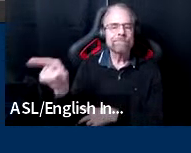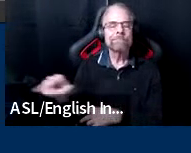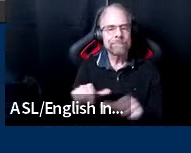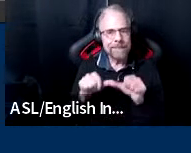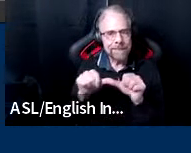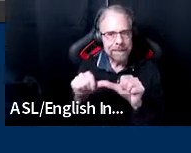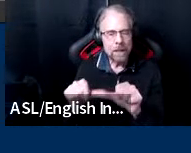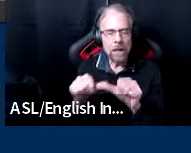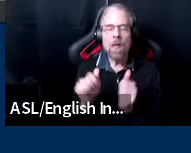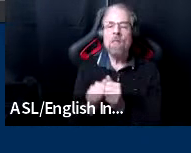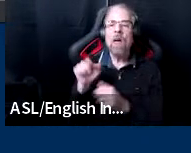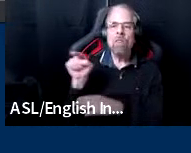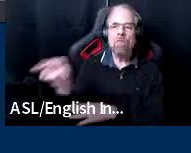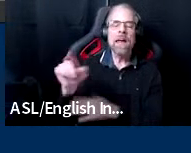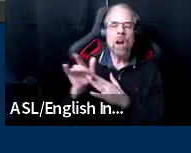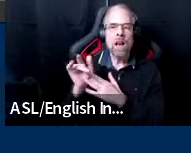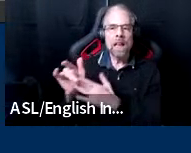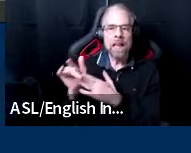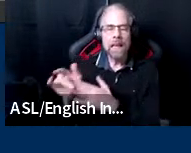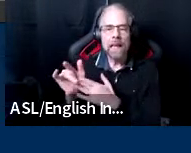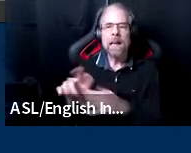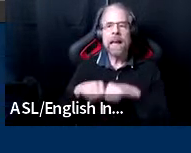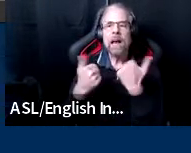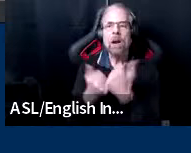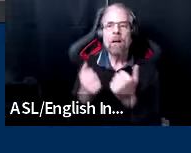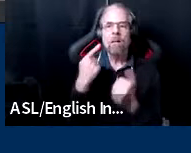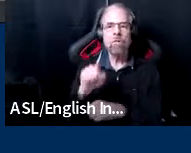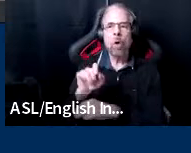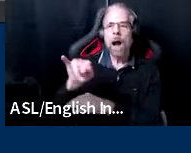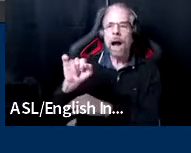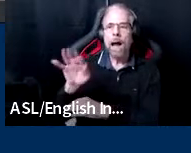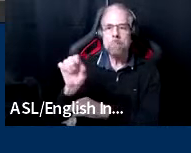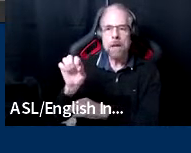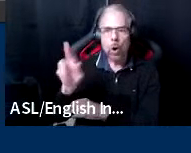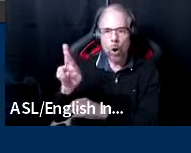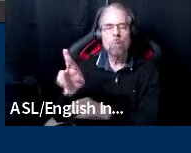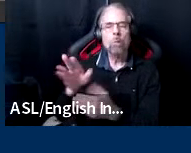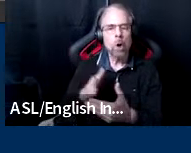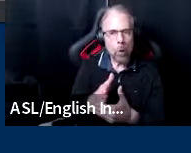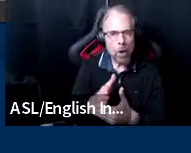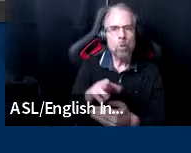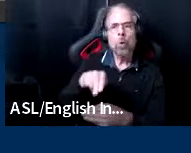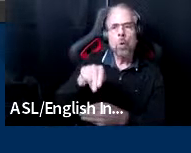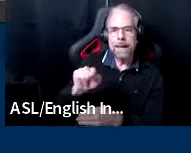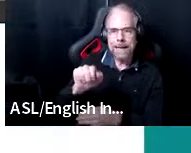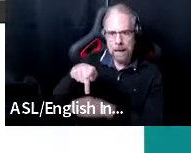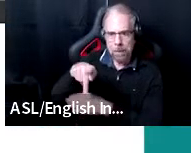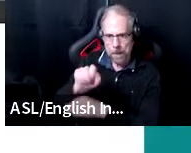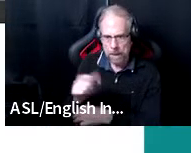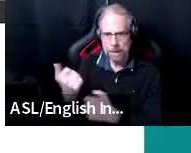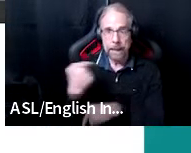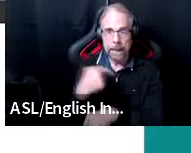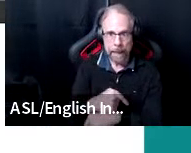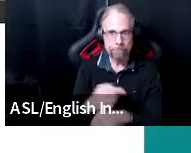co-lead agencies for IBR as we're going through NEPA today. Next slide.